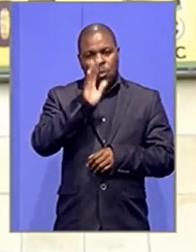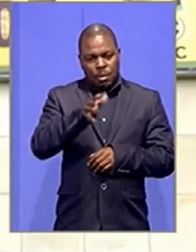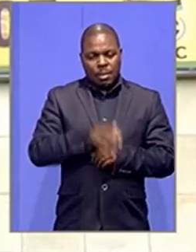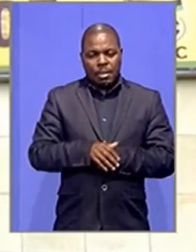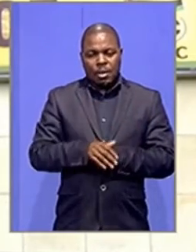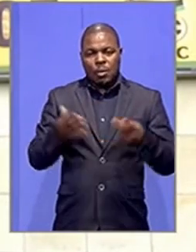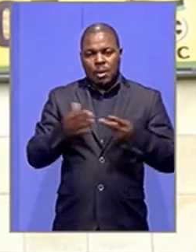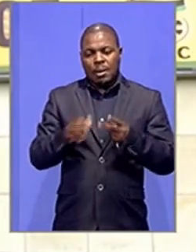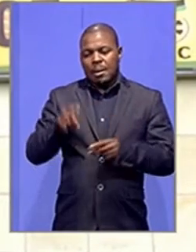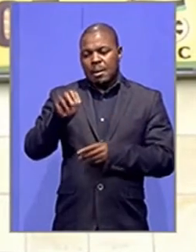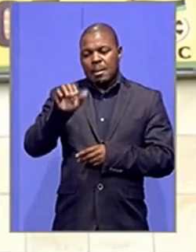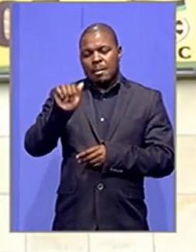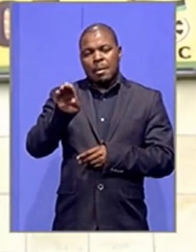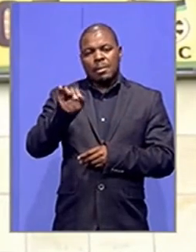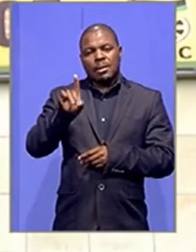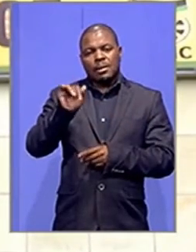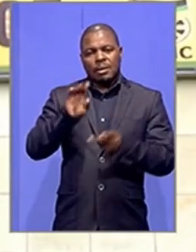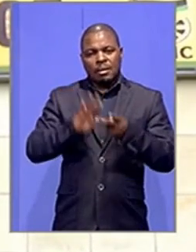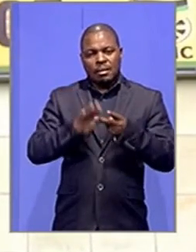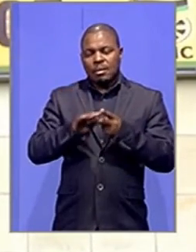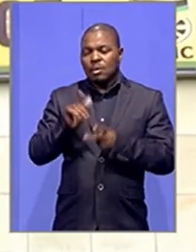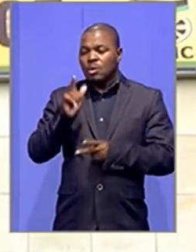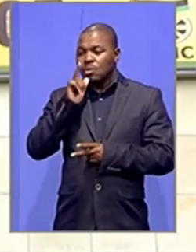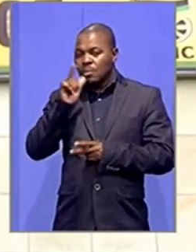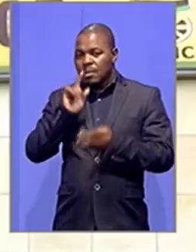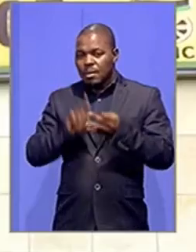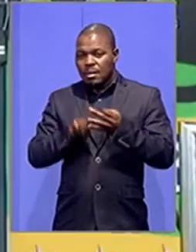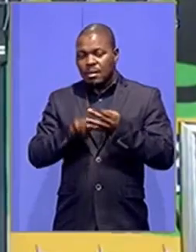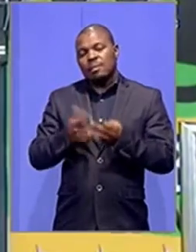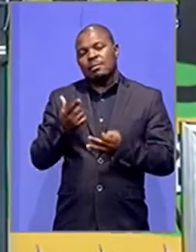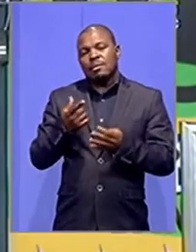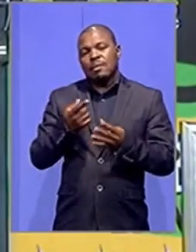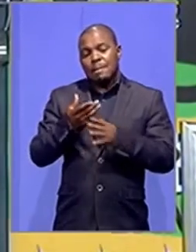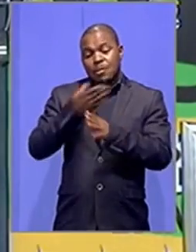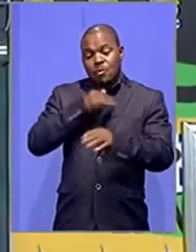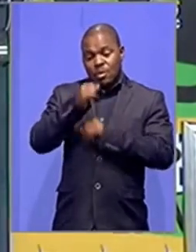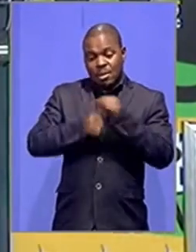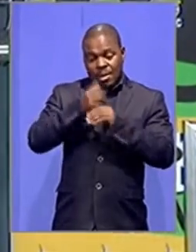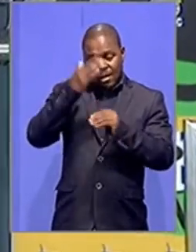Moses Mabhida, Peter Marisburg ha mmoho le la Josiah Gumede la le Smith pele selemo sena se fela.